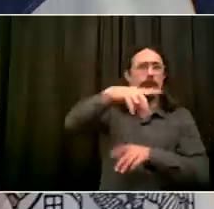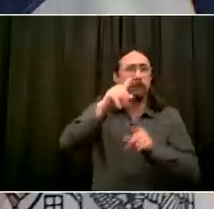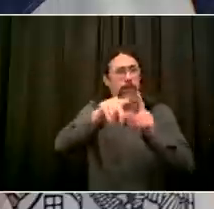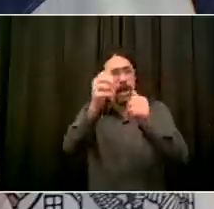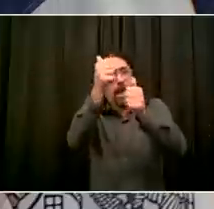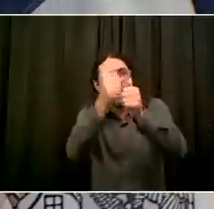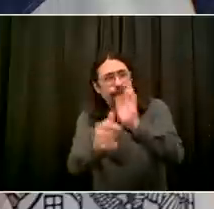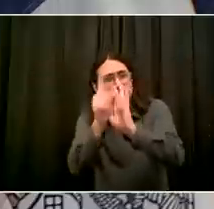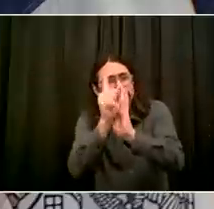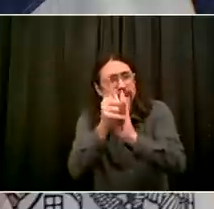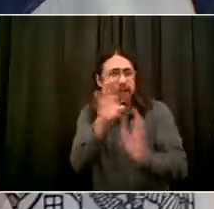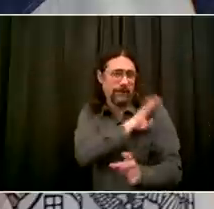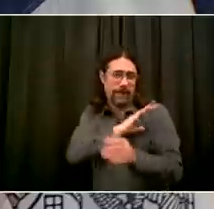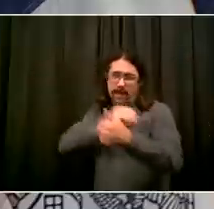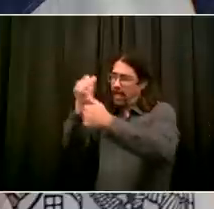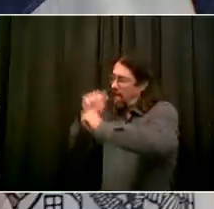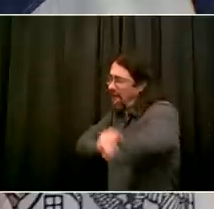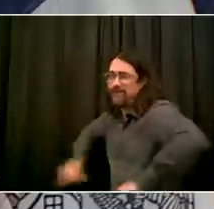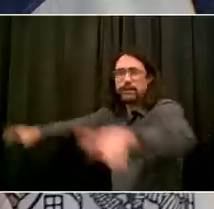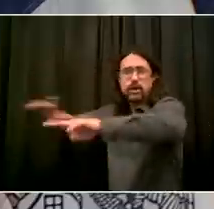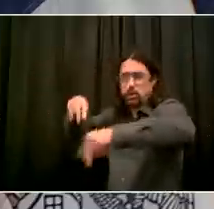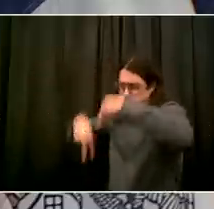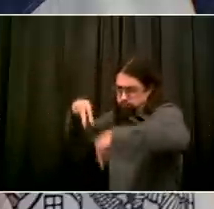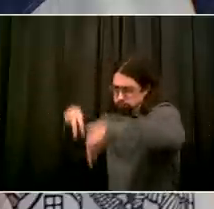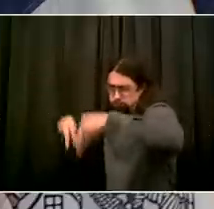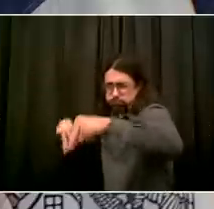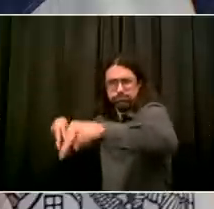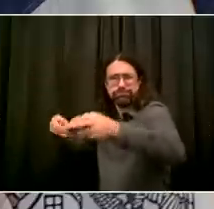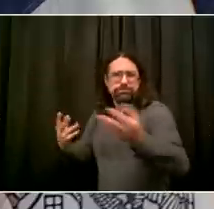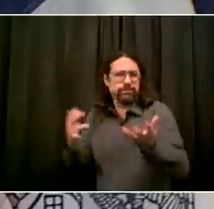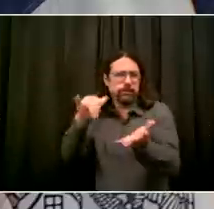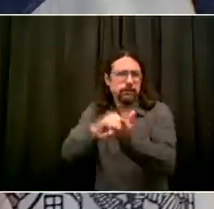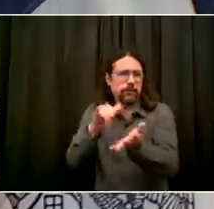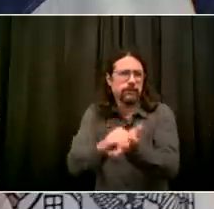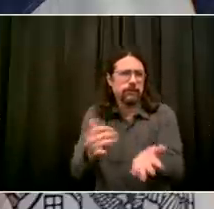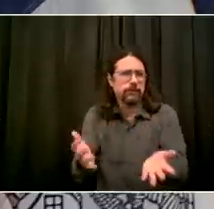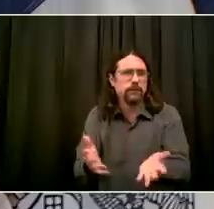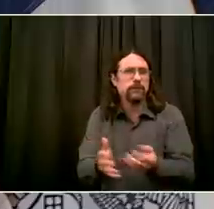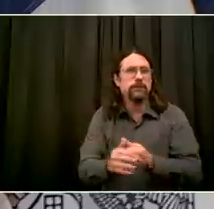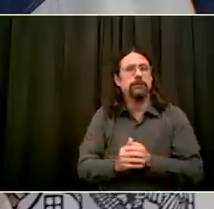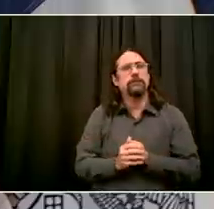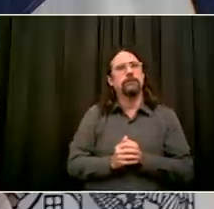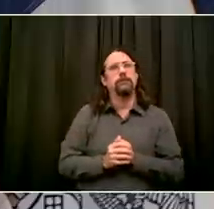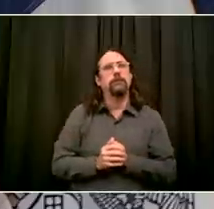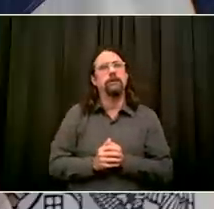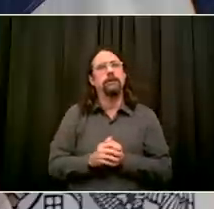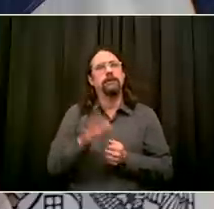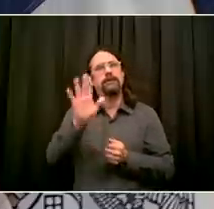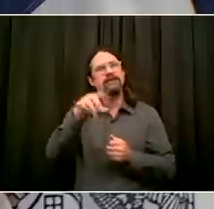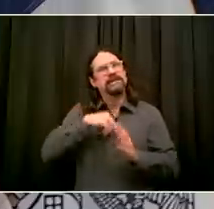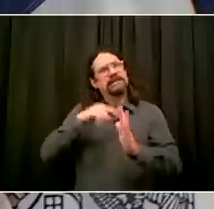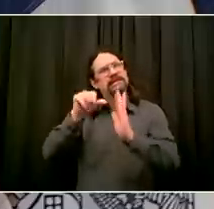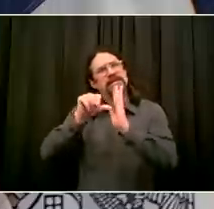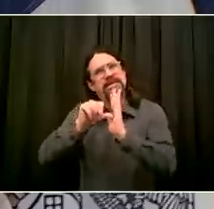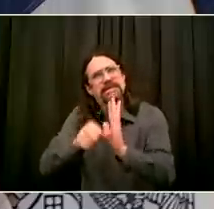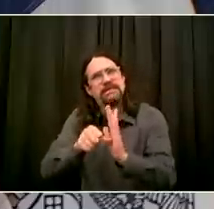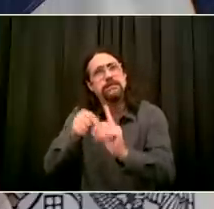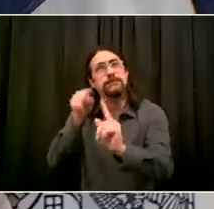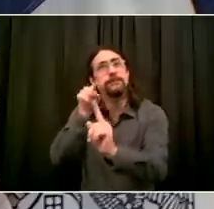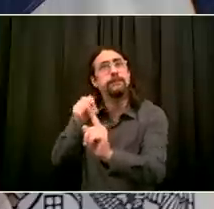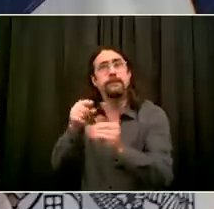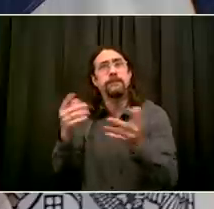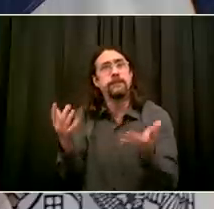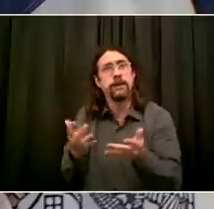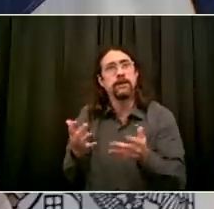we did the outreach, we did the intensive testing. We were able to turn the situation quickly. We're not seeing that in these 9 zip codes.